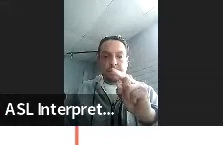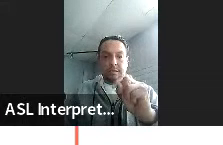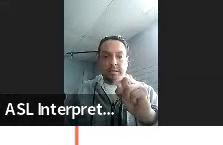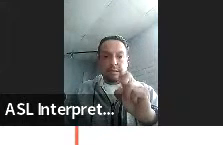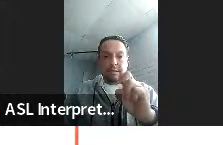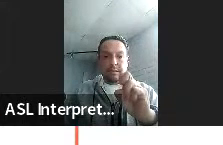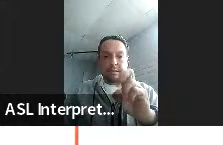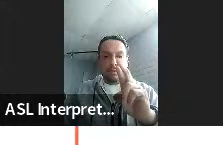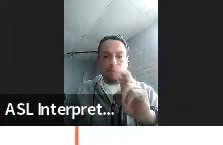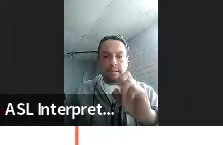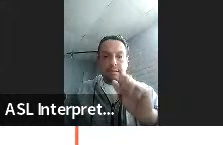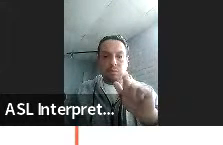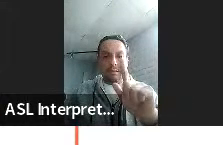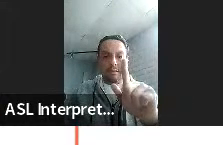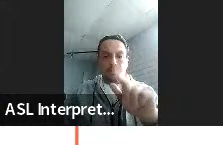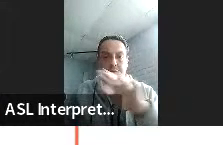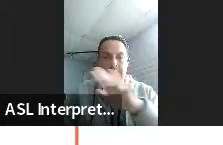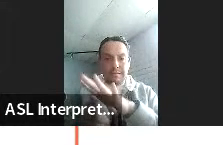large